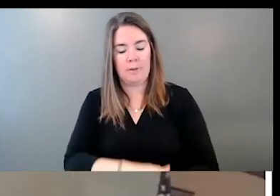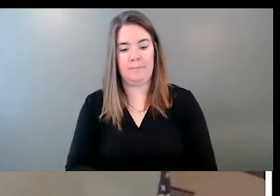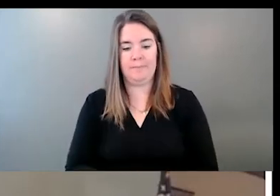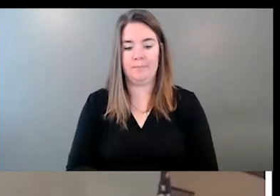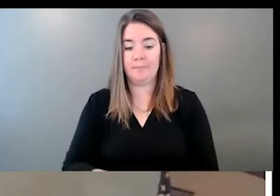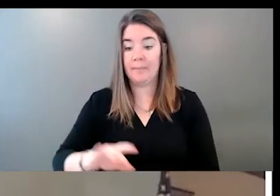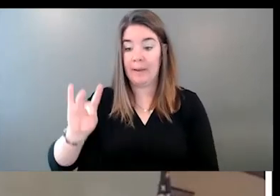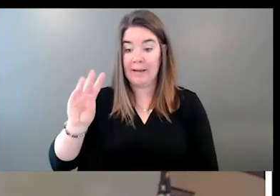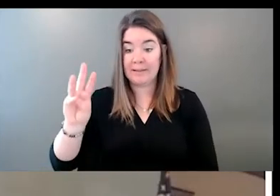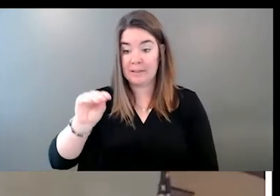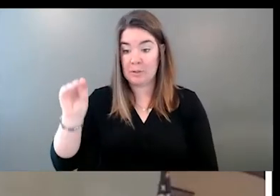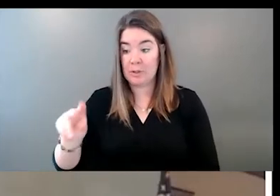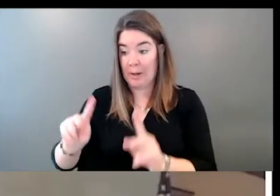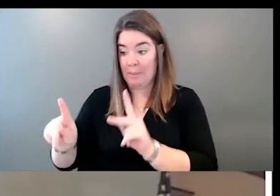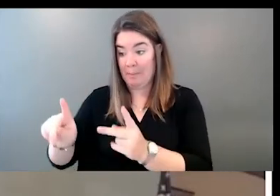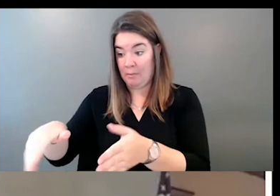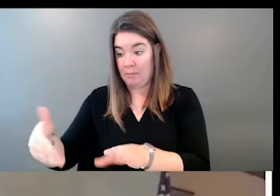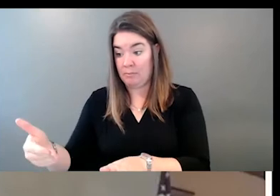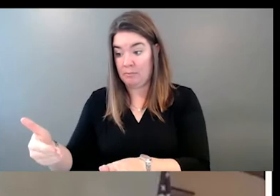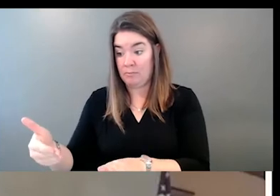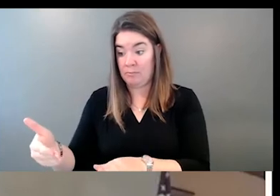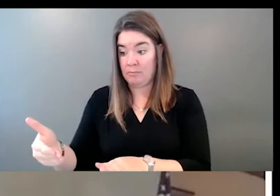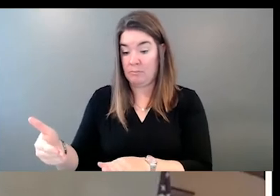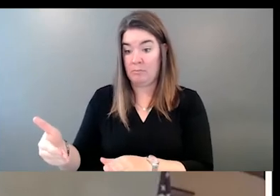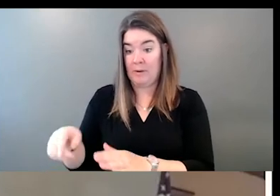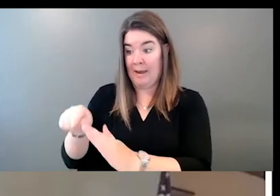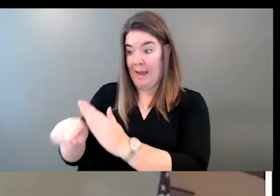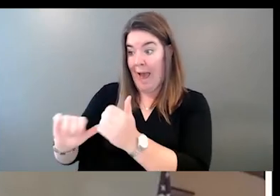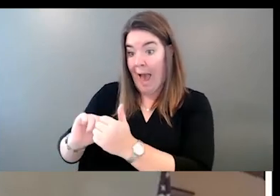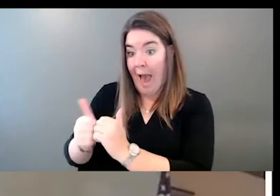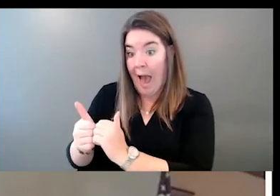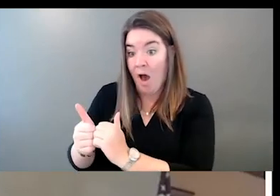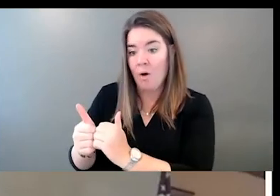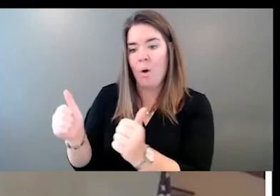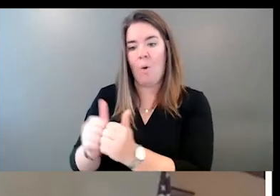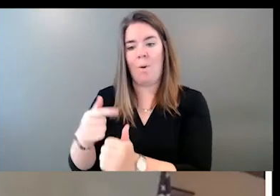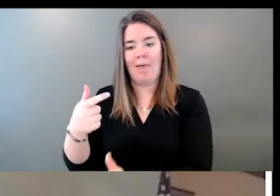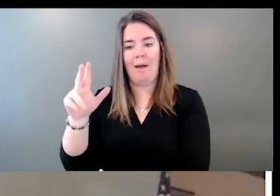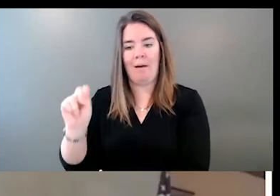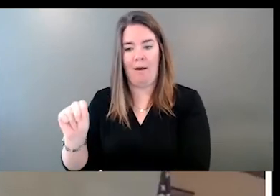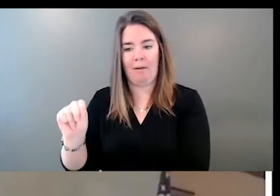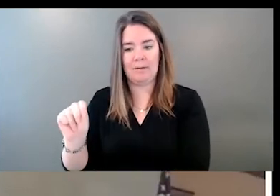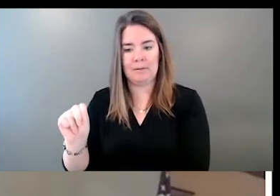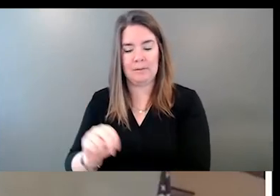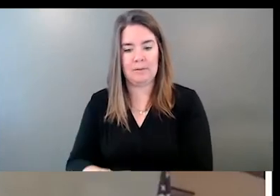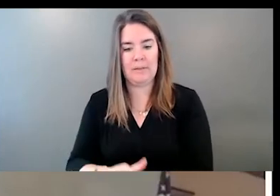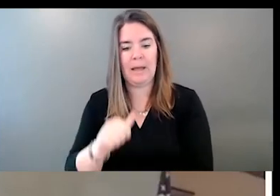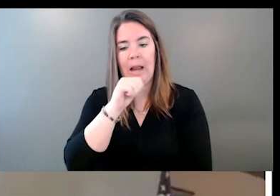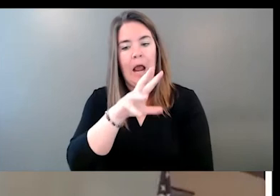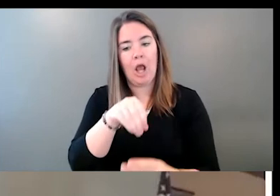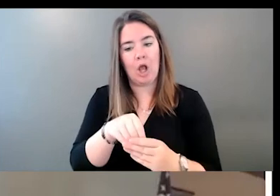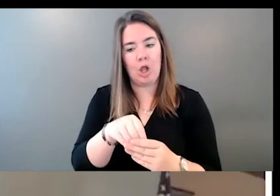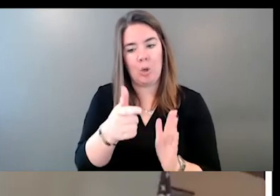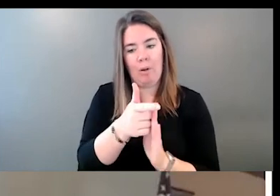86% of the deceased were killed with guns, and that excludes law enforcement-involved deaths. While no law enforcement lost their